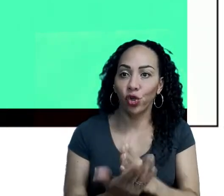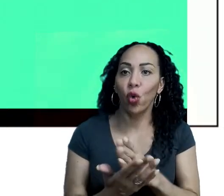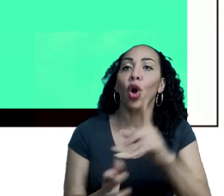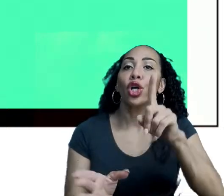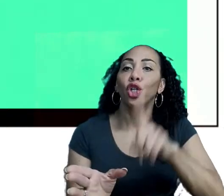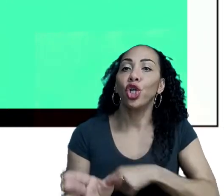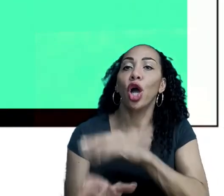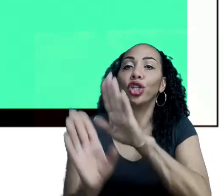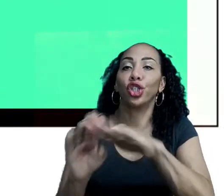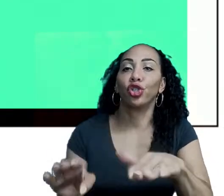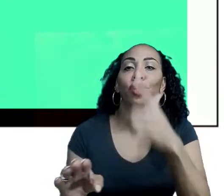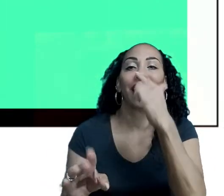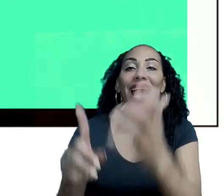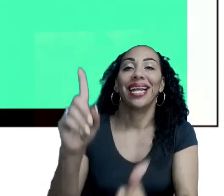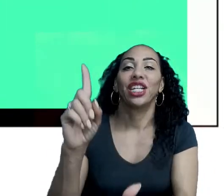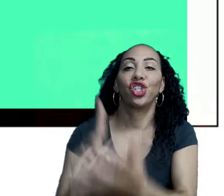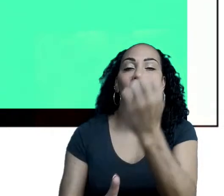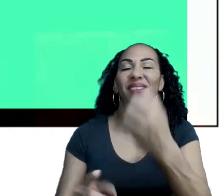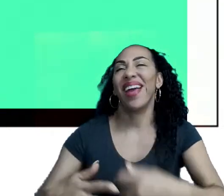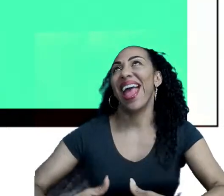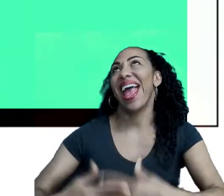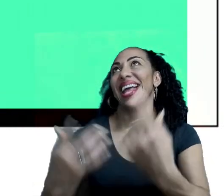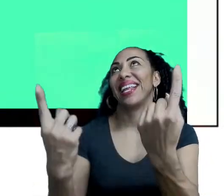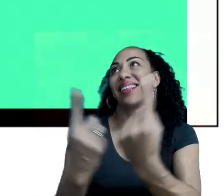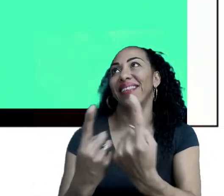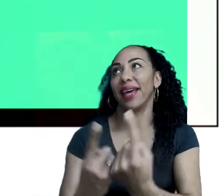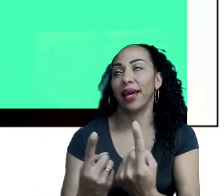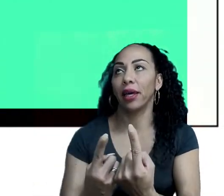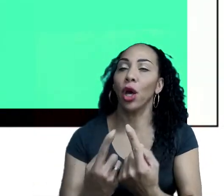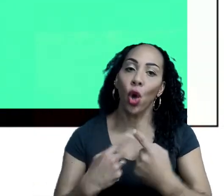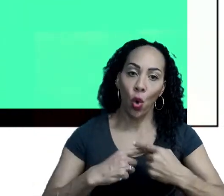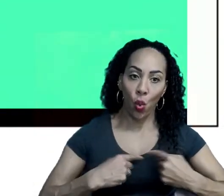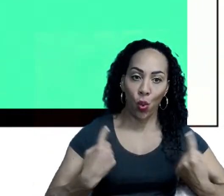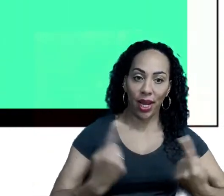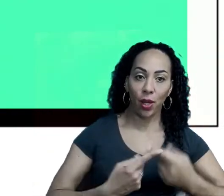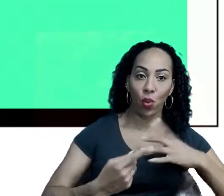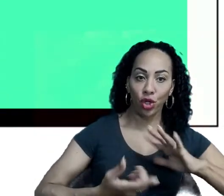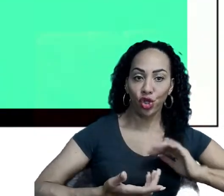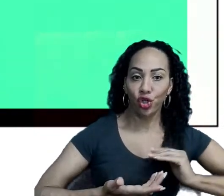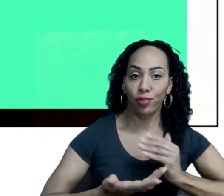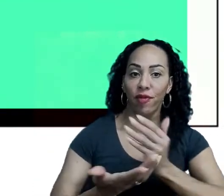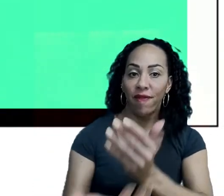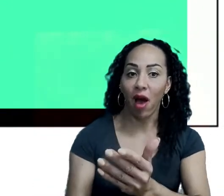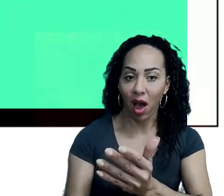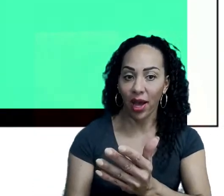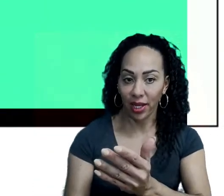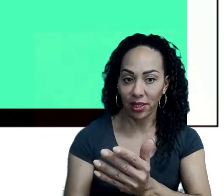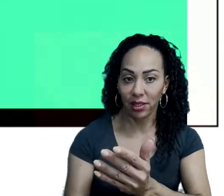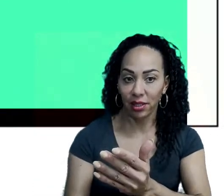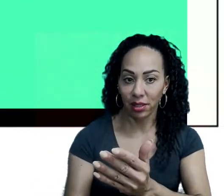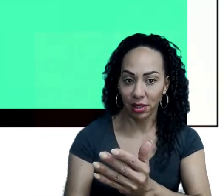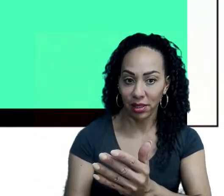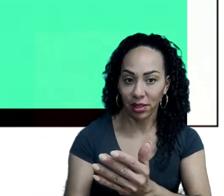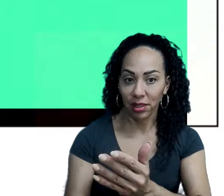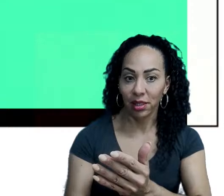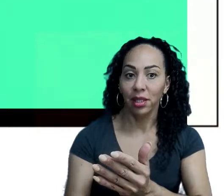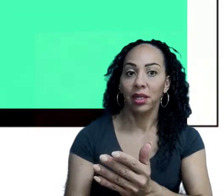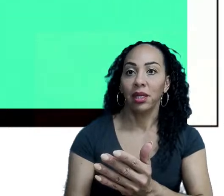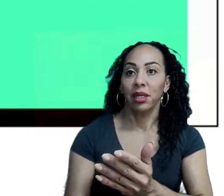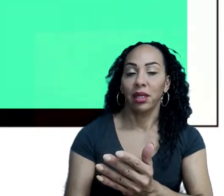can provide a certain thing in this project, but we really need to make sure that we are lifting them up as